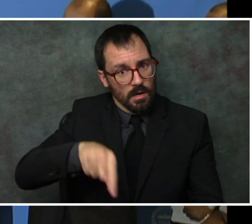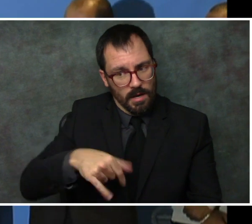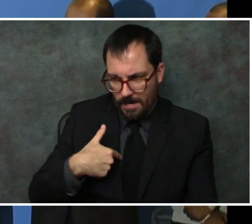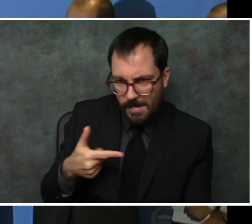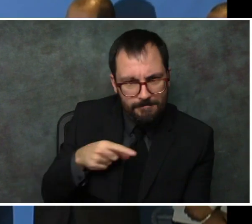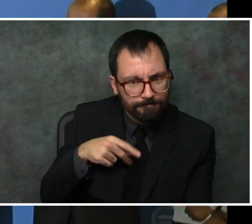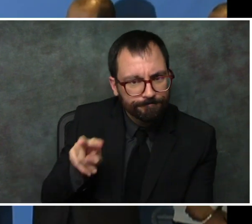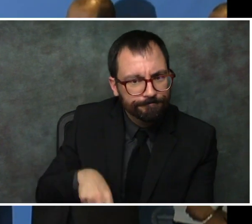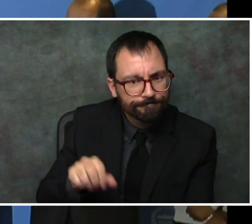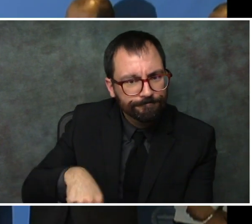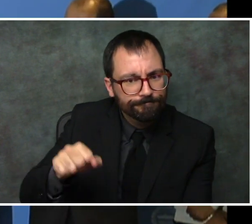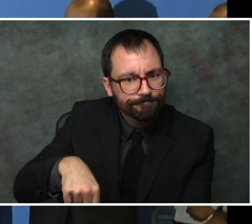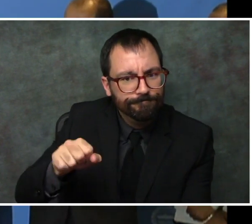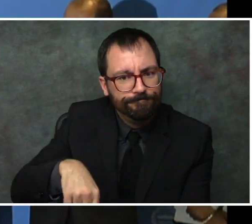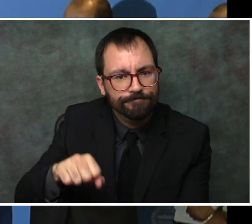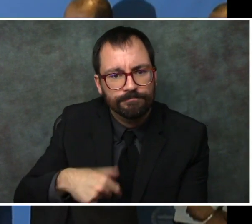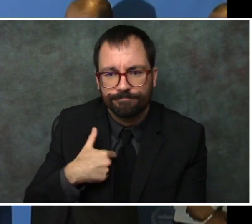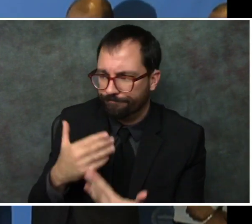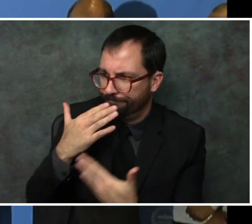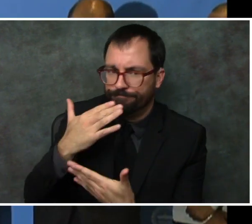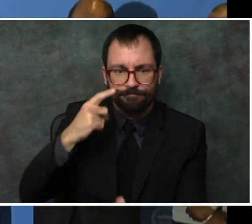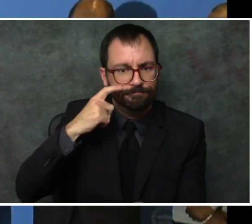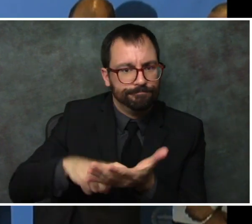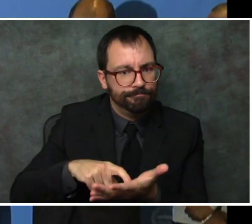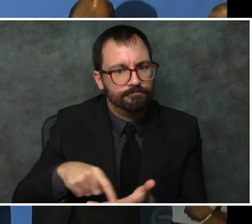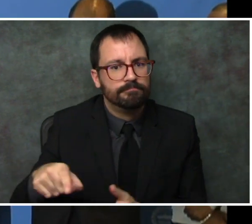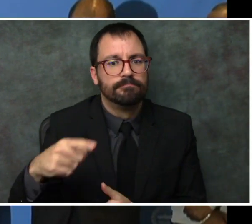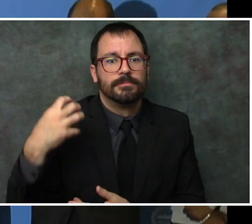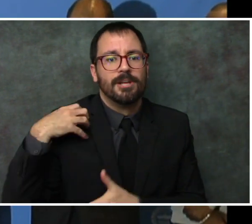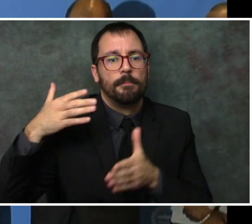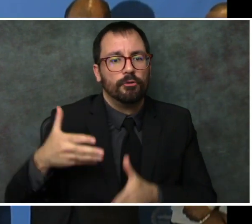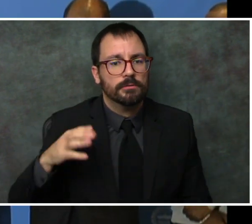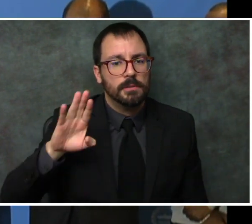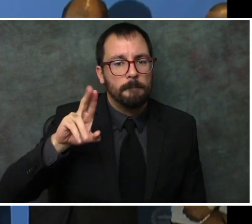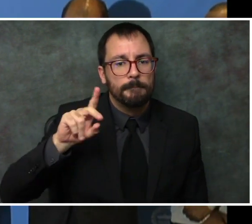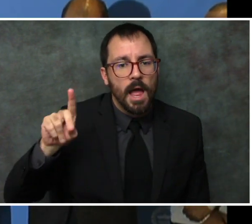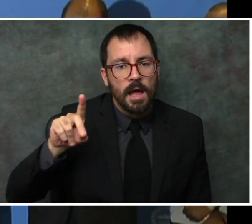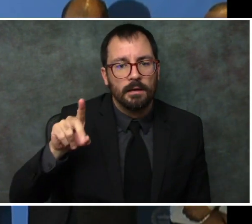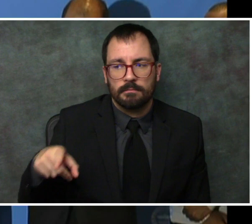of my top mentors. Thank you to each and every panel member, including